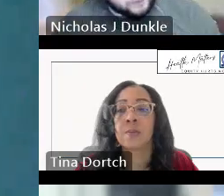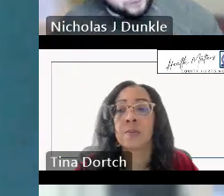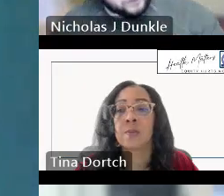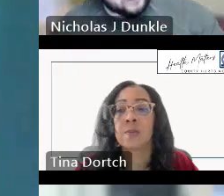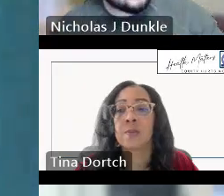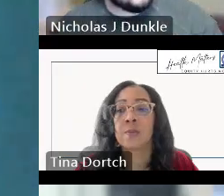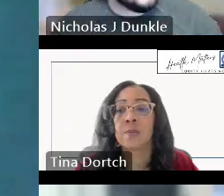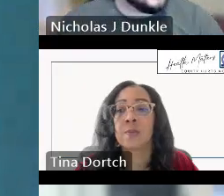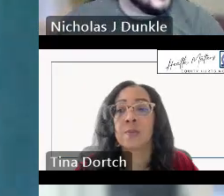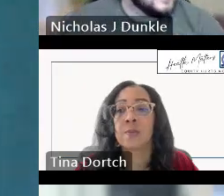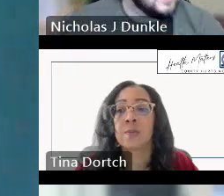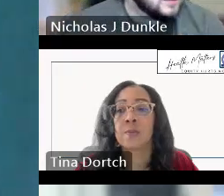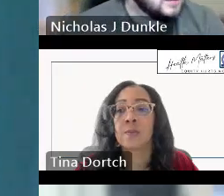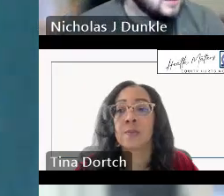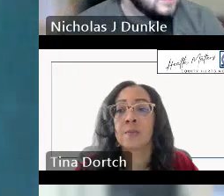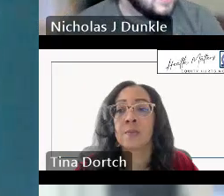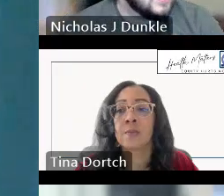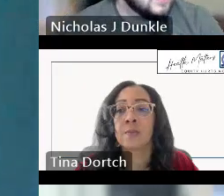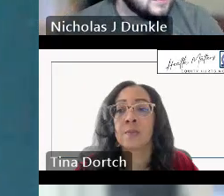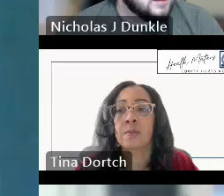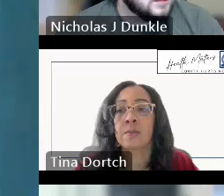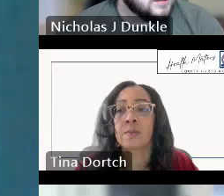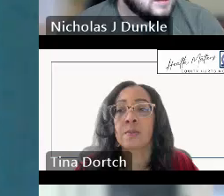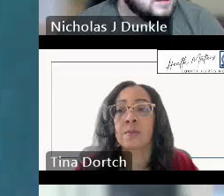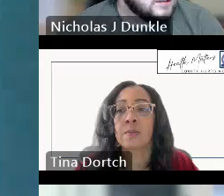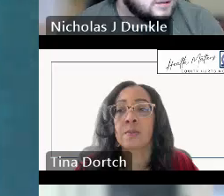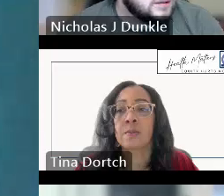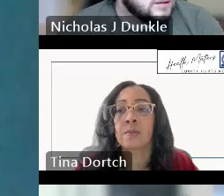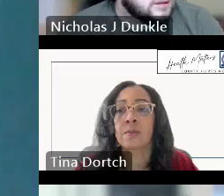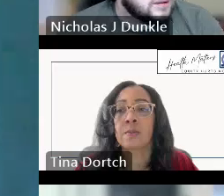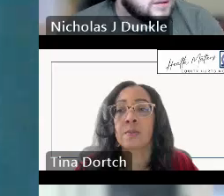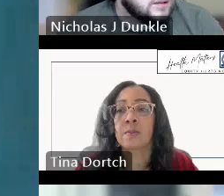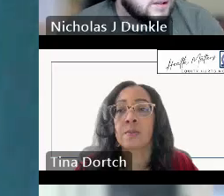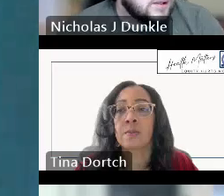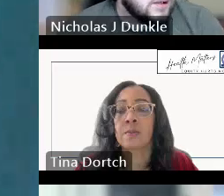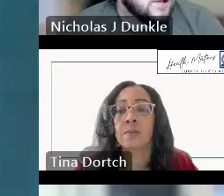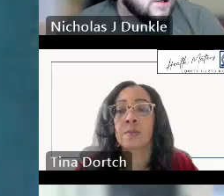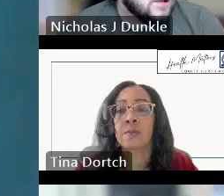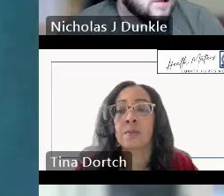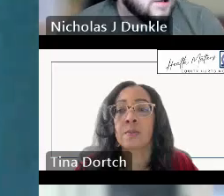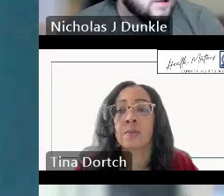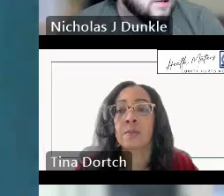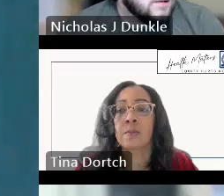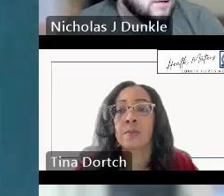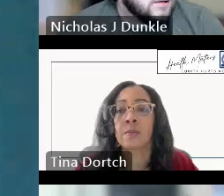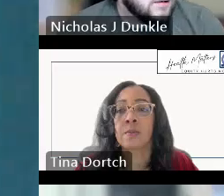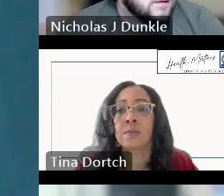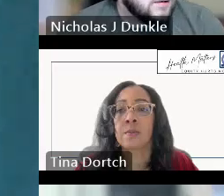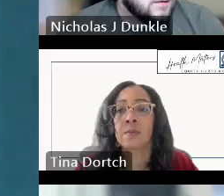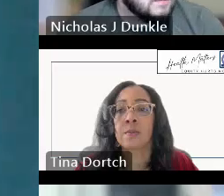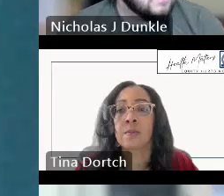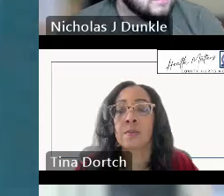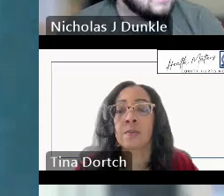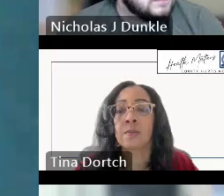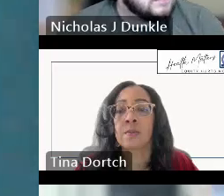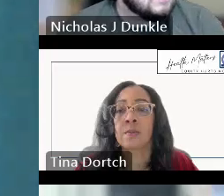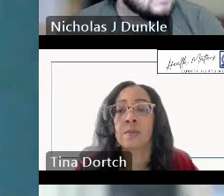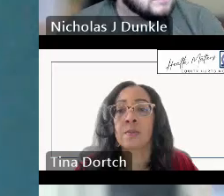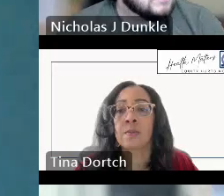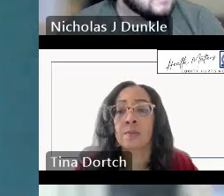of minority health. My question is more on the three frameworks you showed,